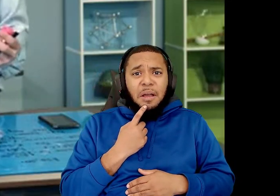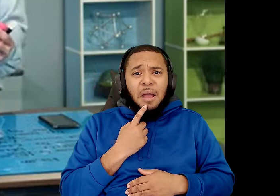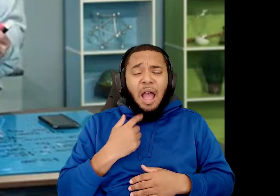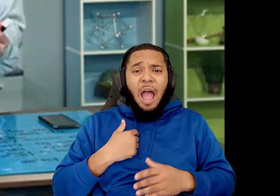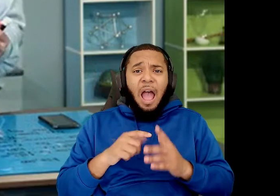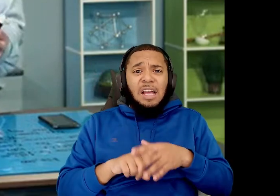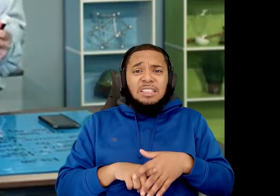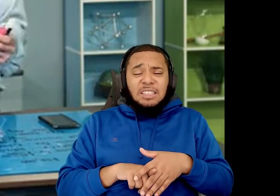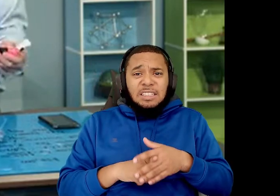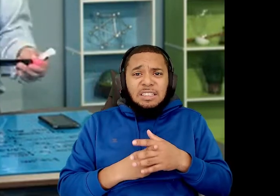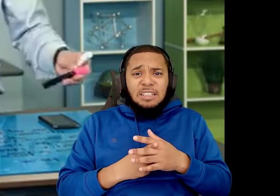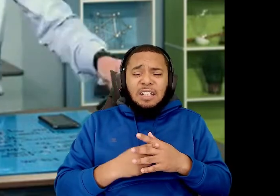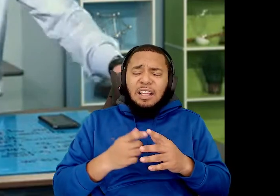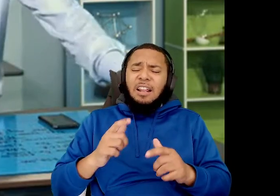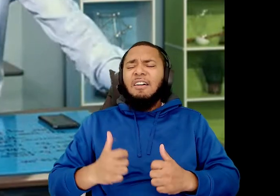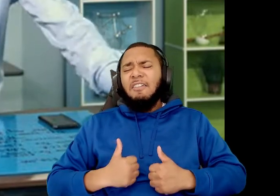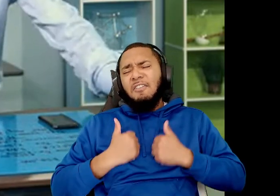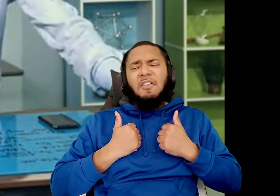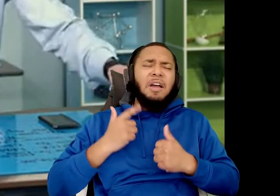started off living in